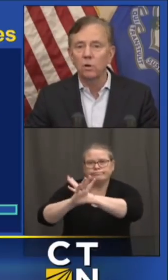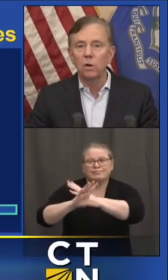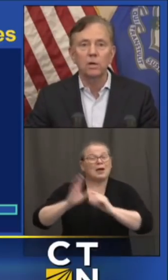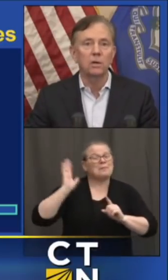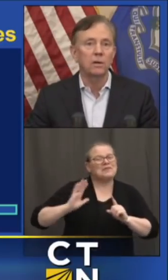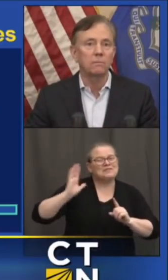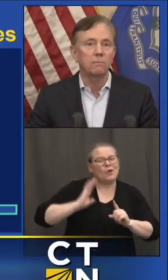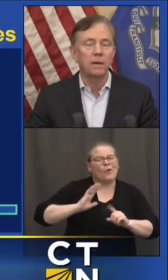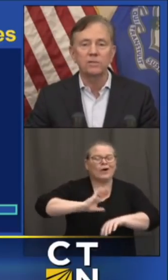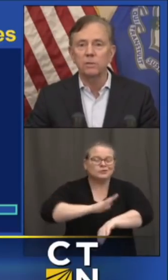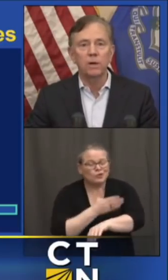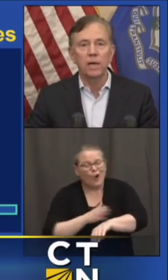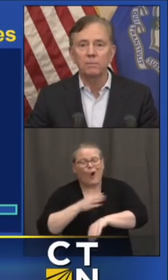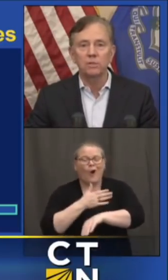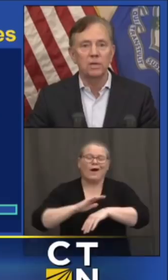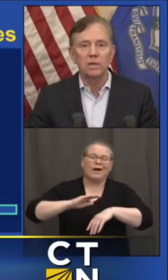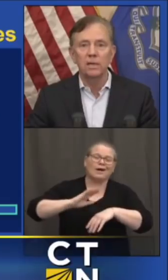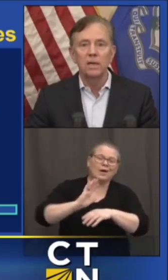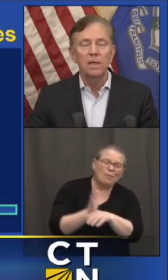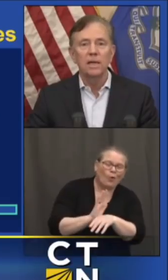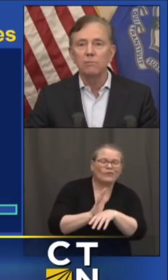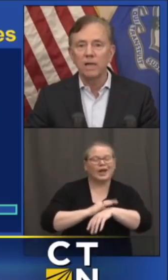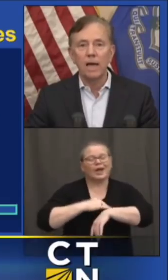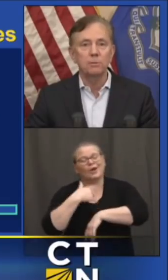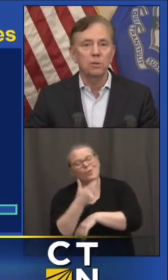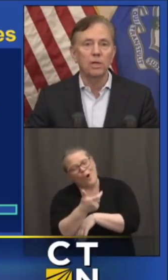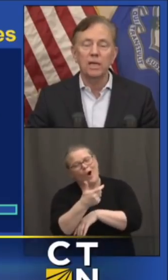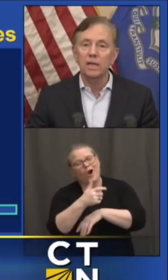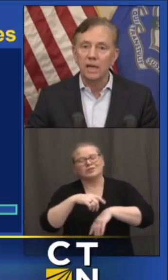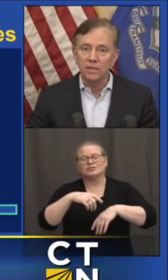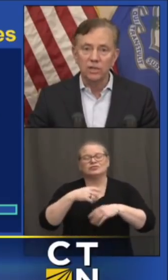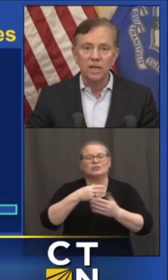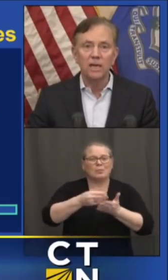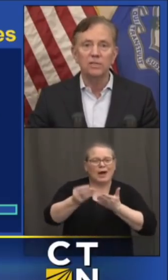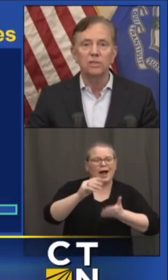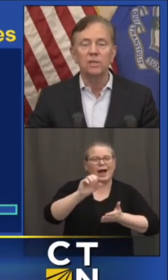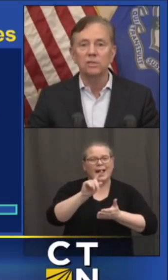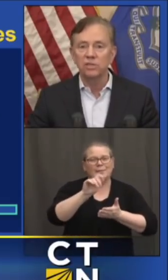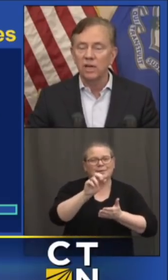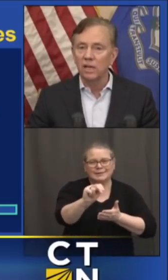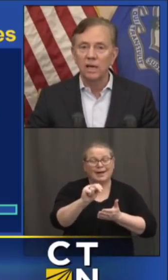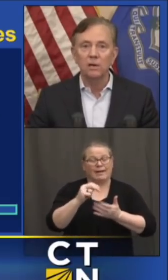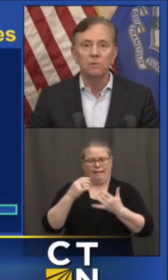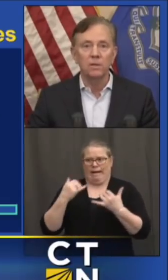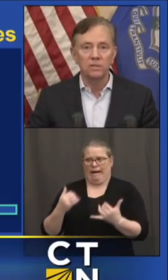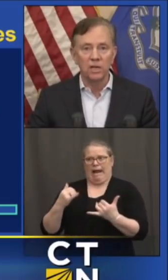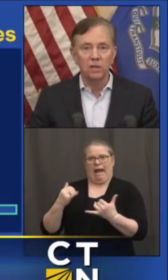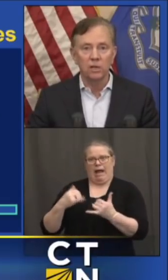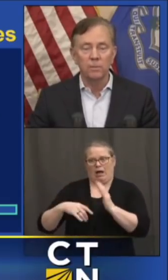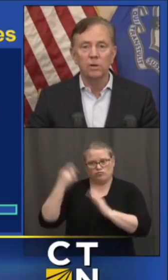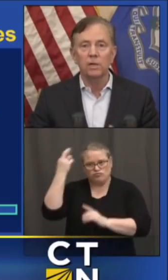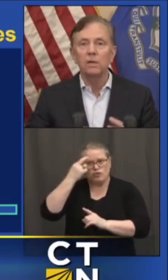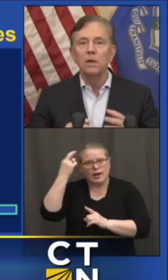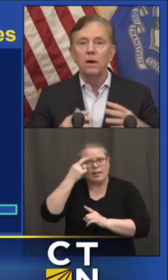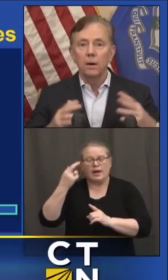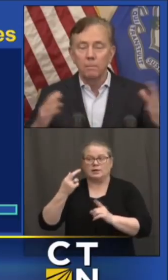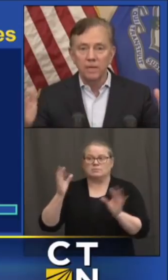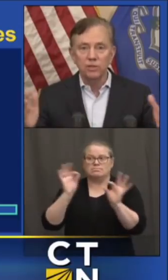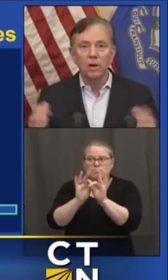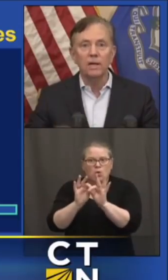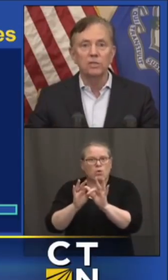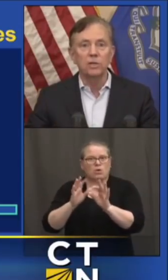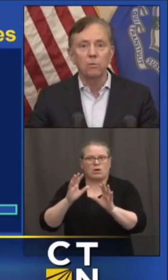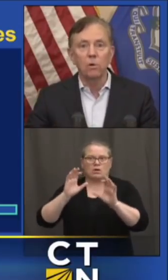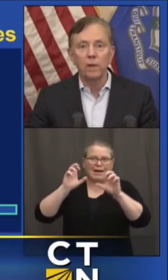a song or buy something on Amazon. It was absolutely key to education and telehealth and telecommuting. A